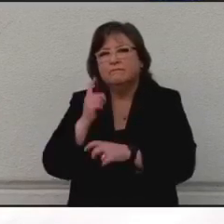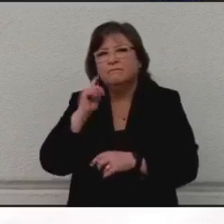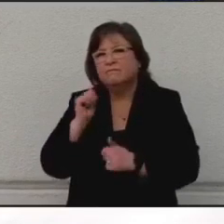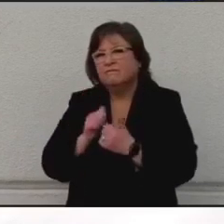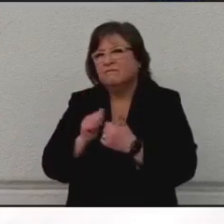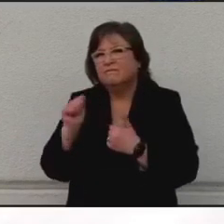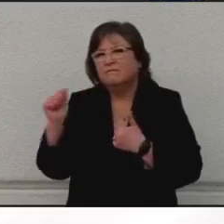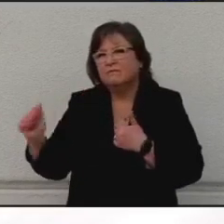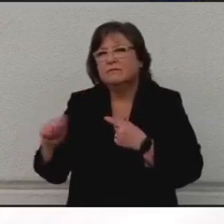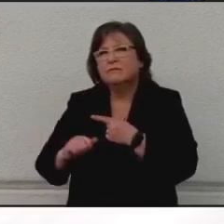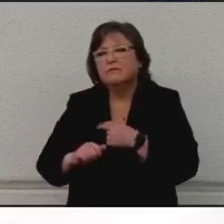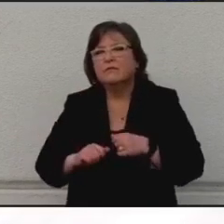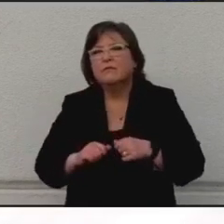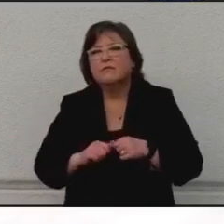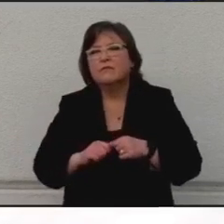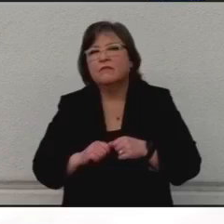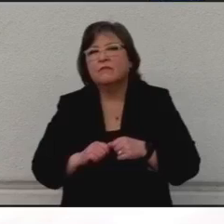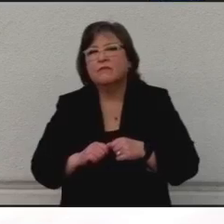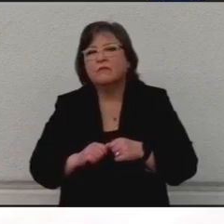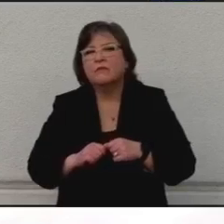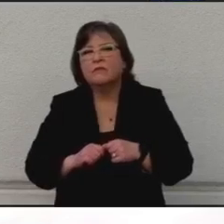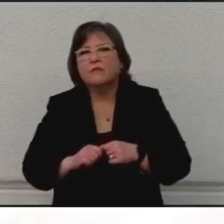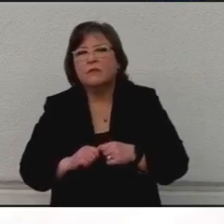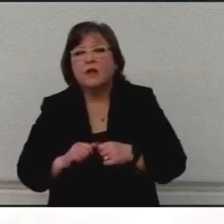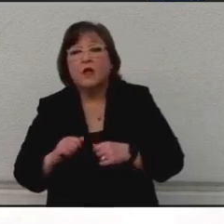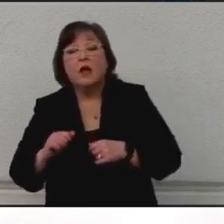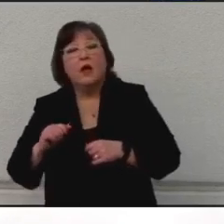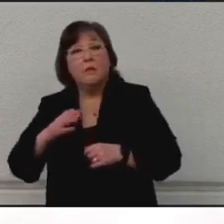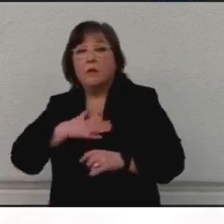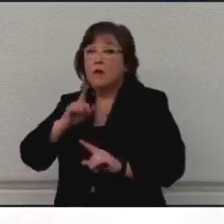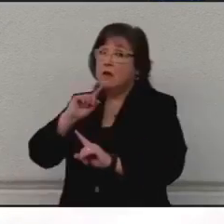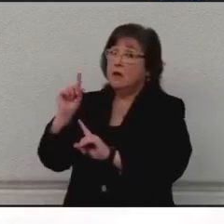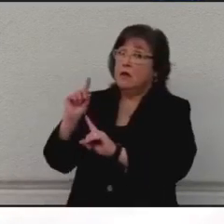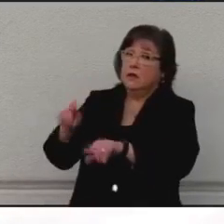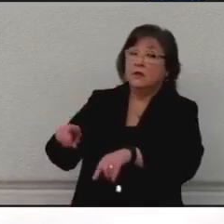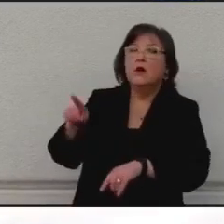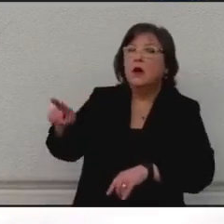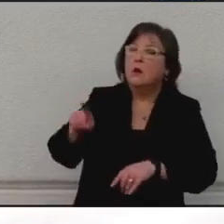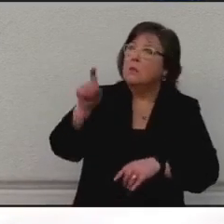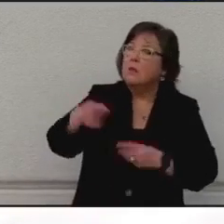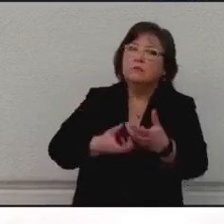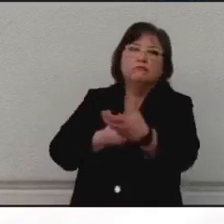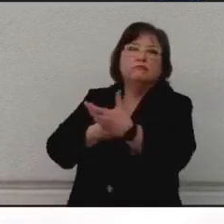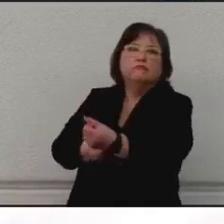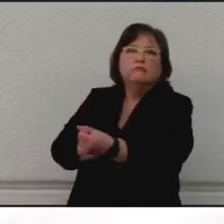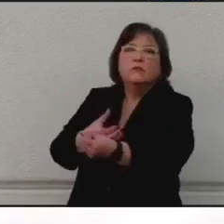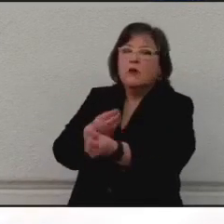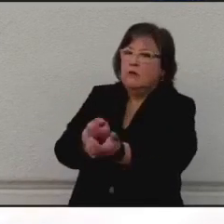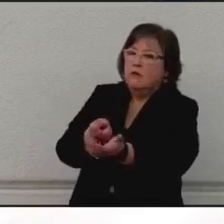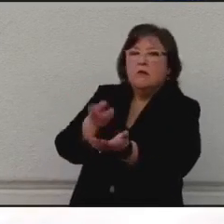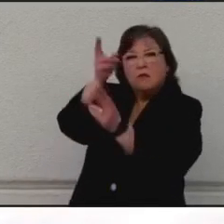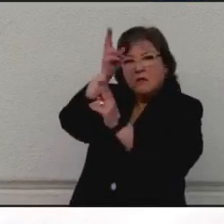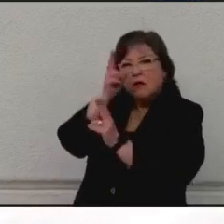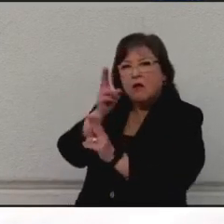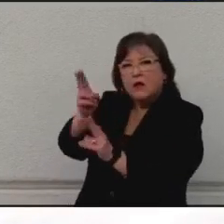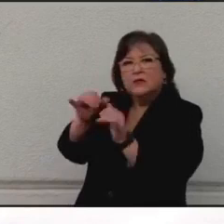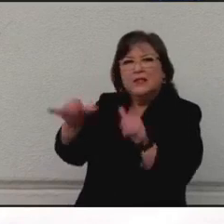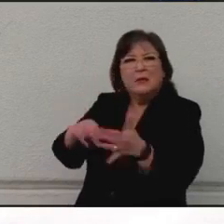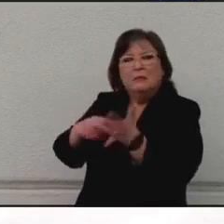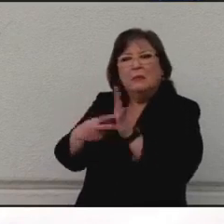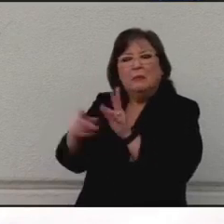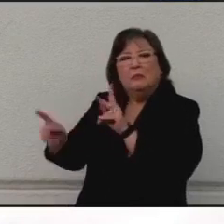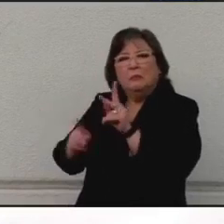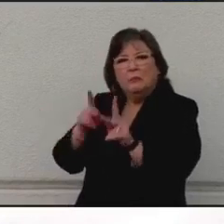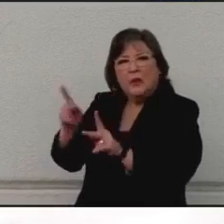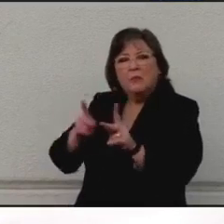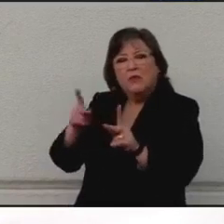I think there's going to be a certain amount of trust in the honor system that if you're living in our community in Santa Clara County,